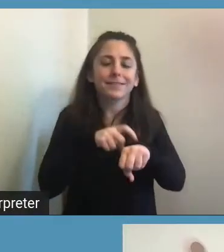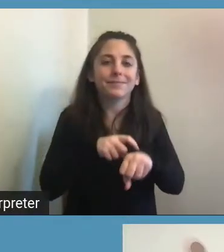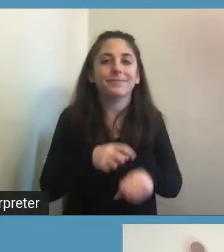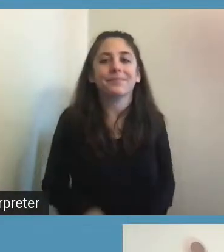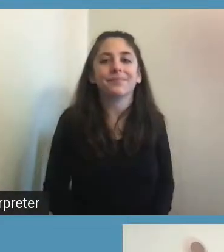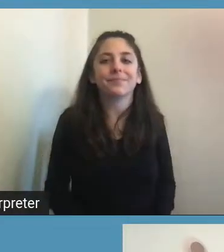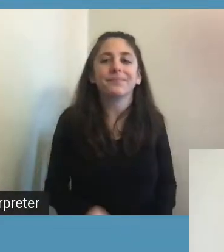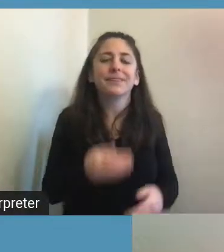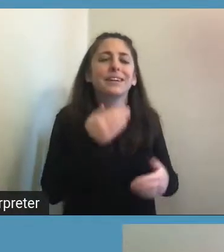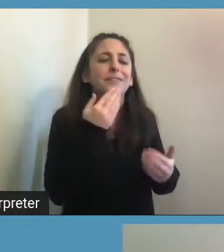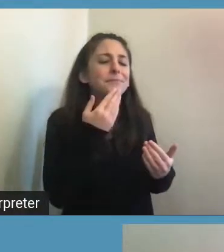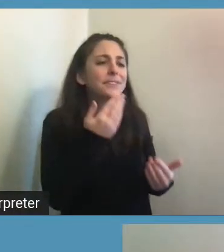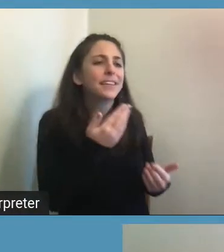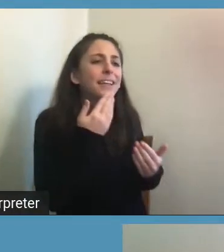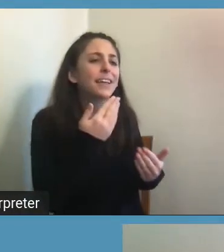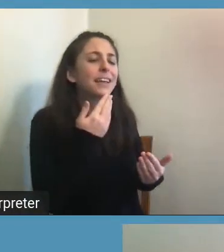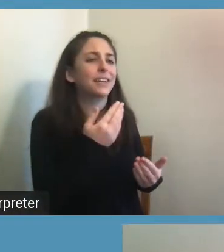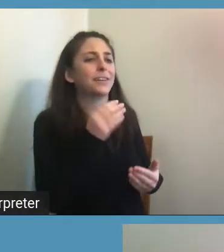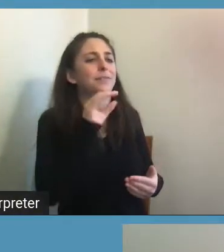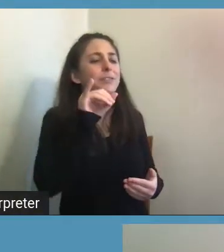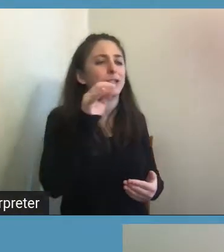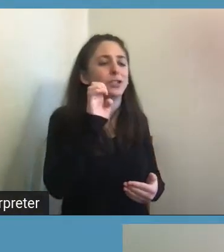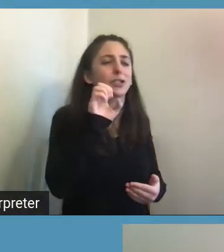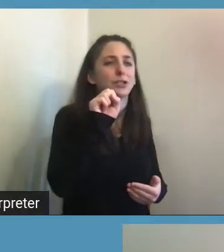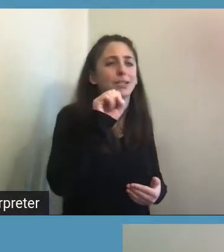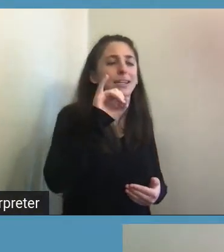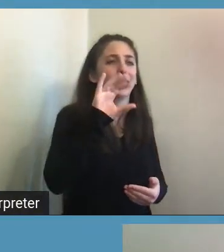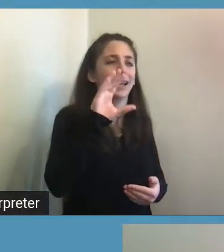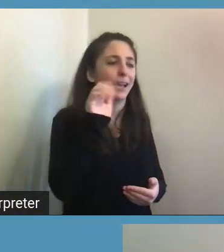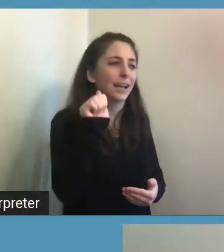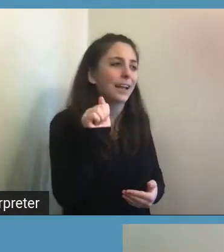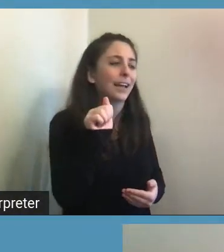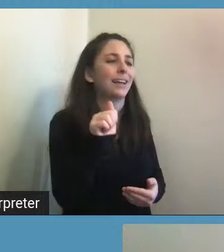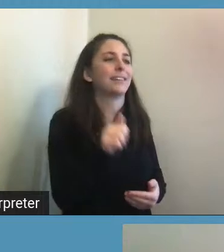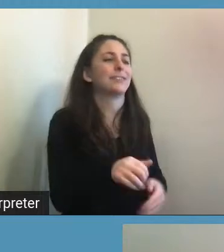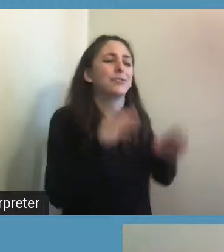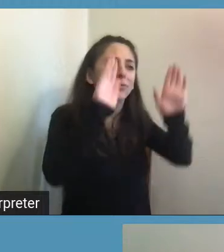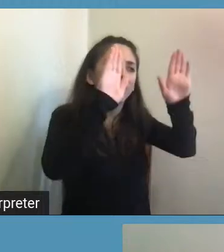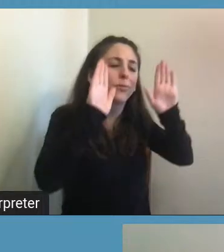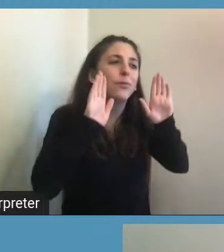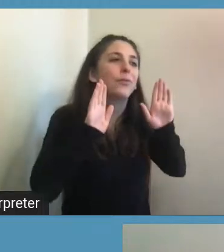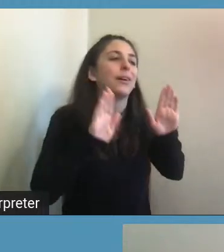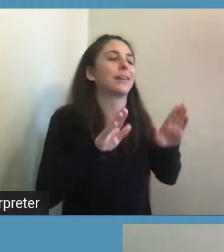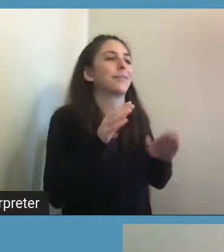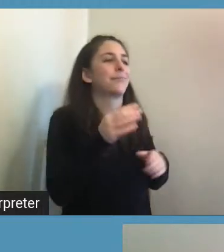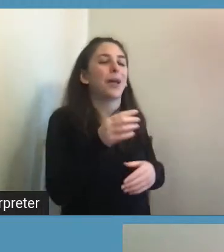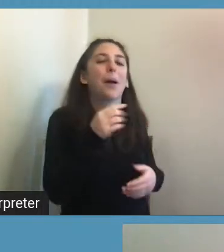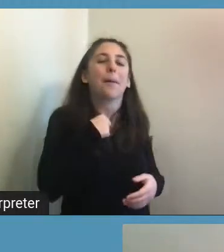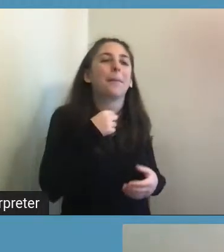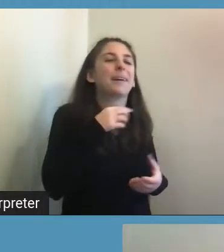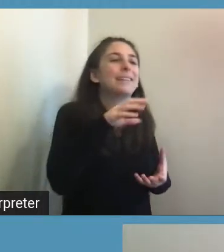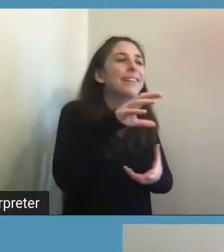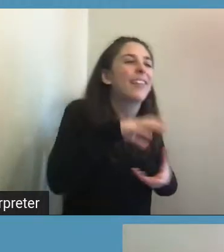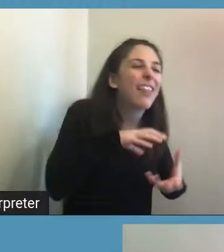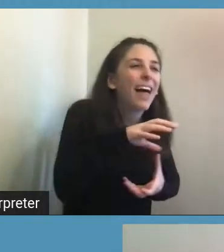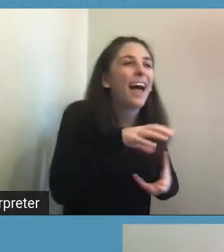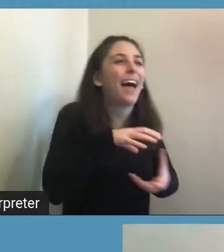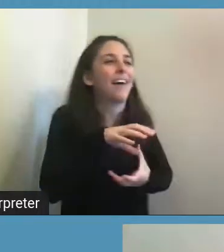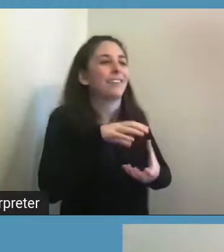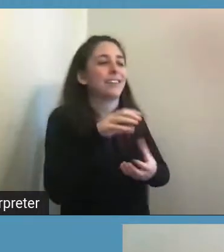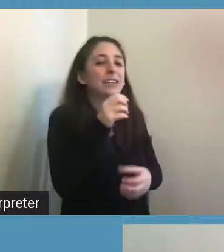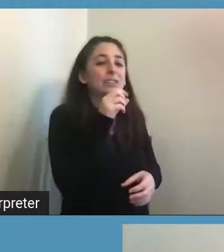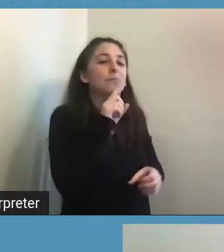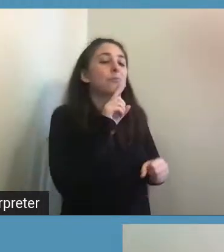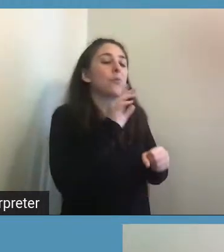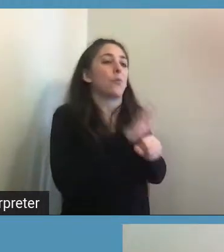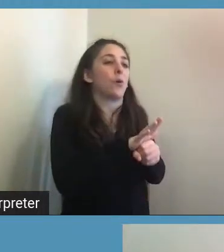Thanks, Jessica. That was great. I actually laughed out loud at the under promise, over deliver because I say that all the time. And